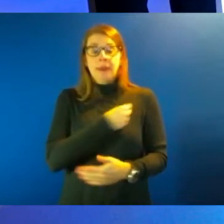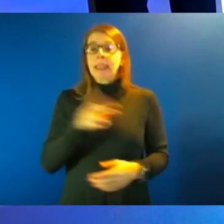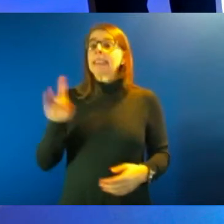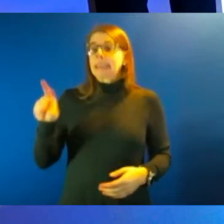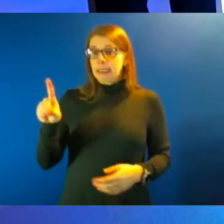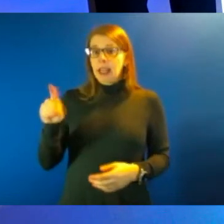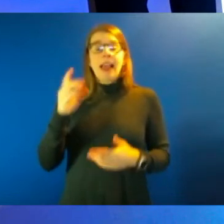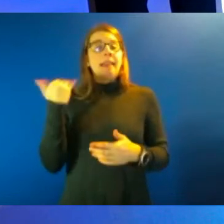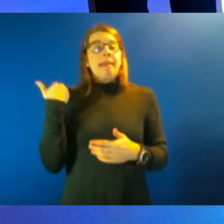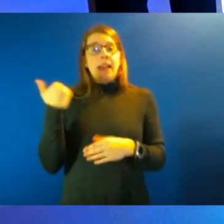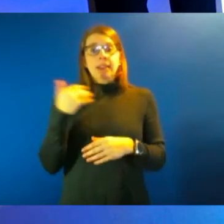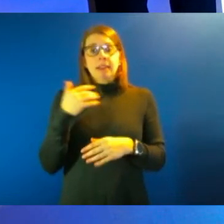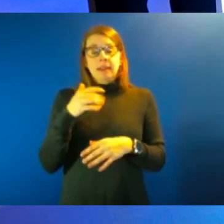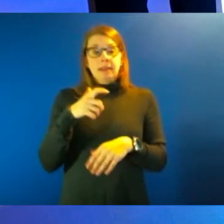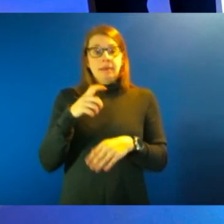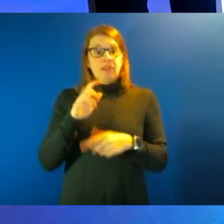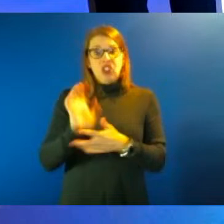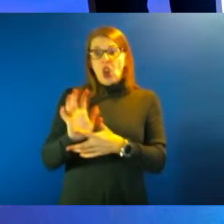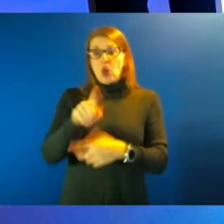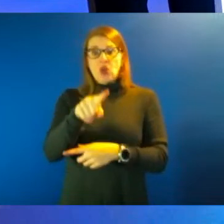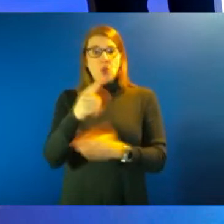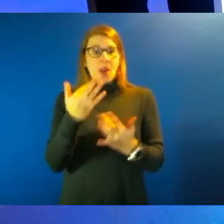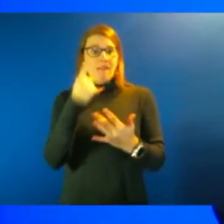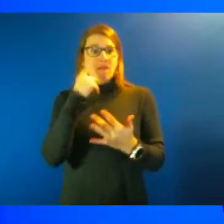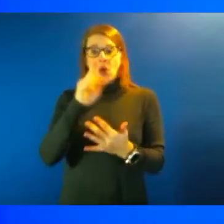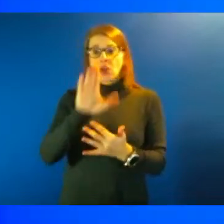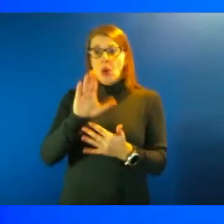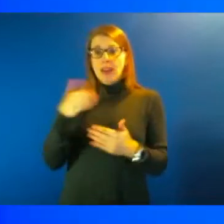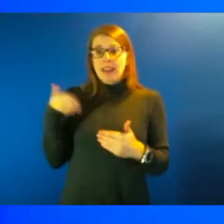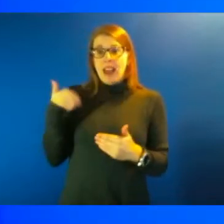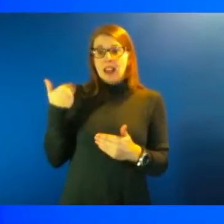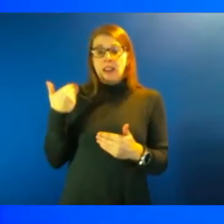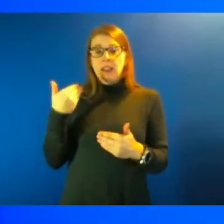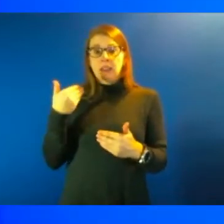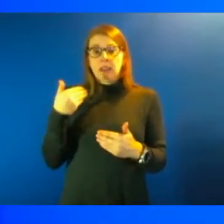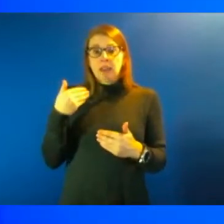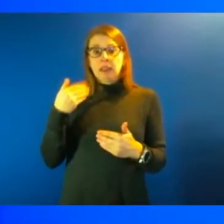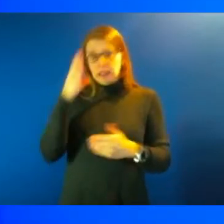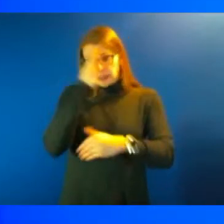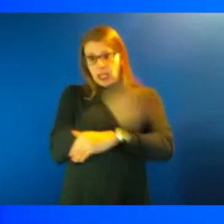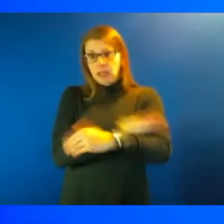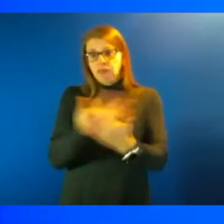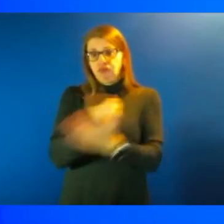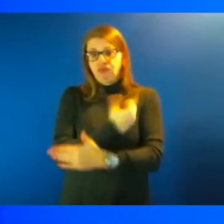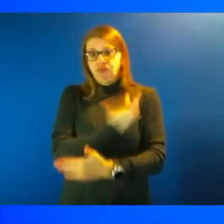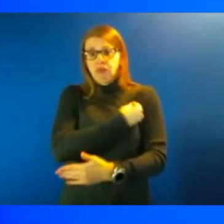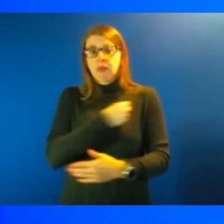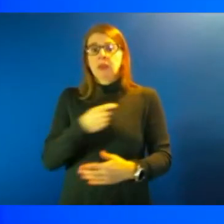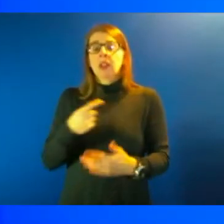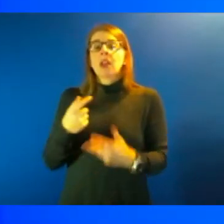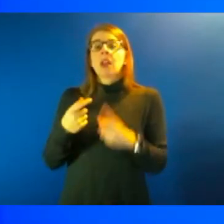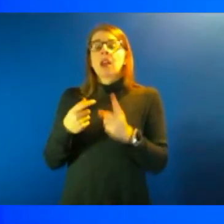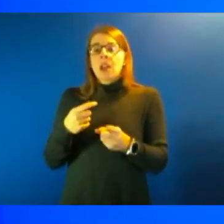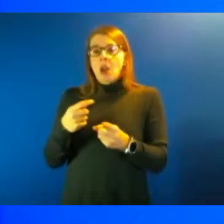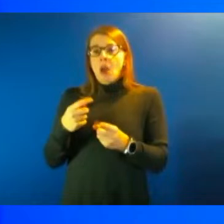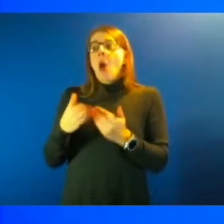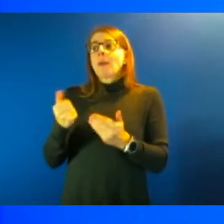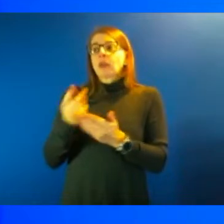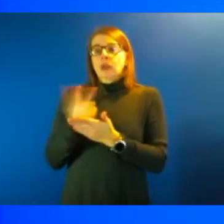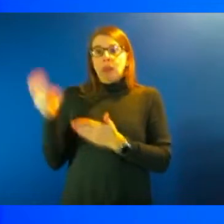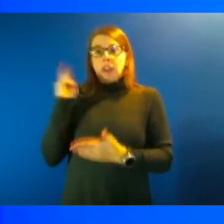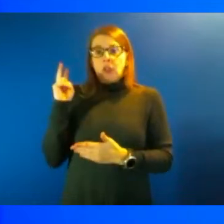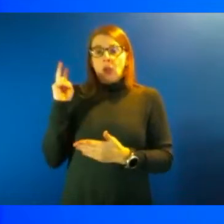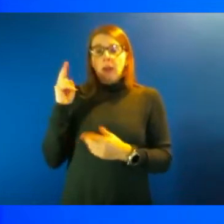were on, I think we were waiting for your younger one. Is that right? Yeah. So the 10-year-old got vaccinated almost 2 weeks ago. So he'll be